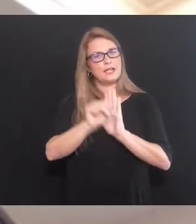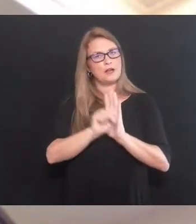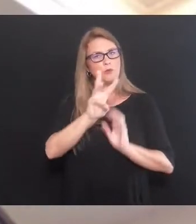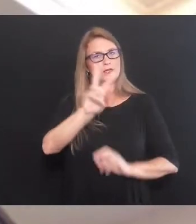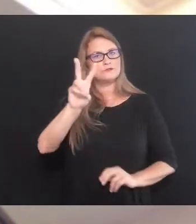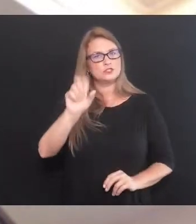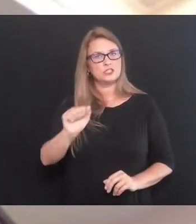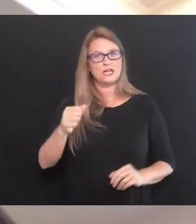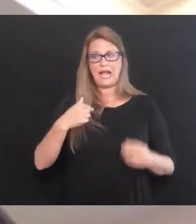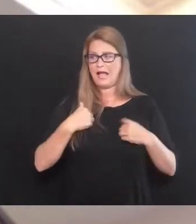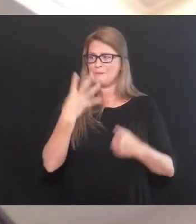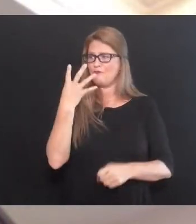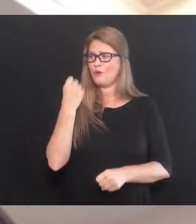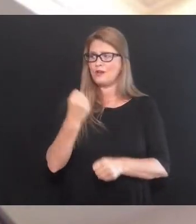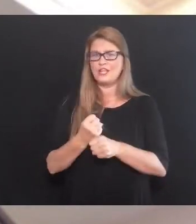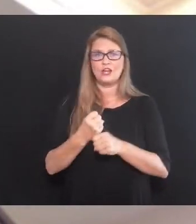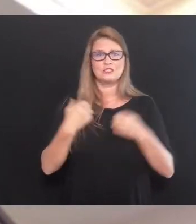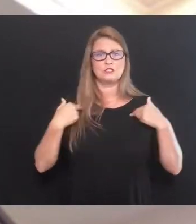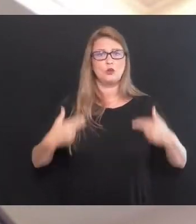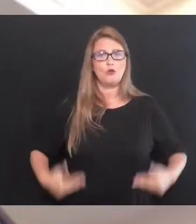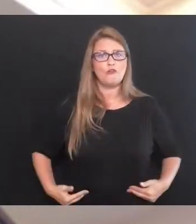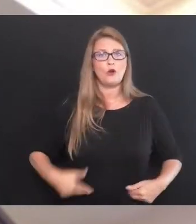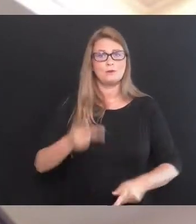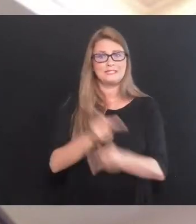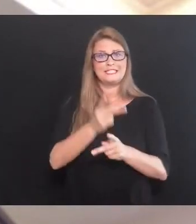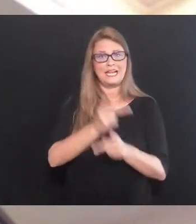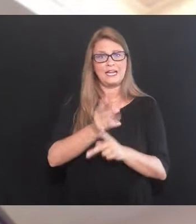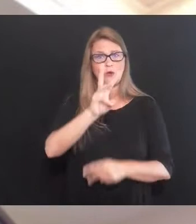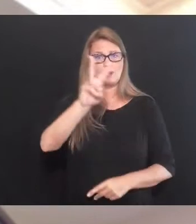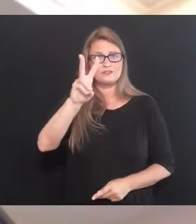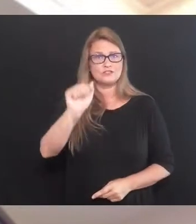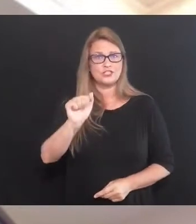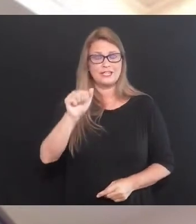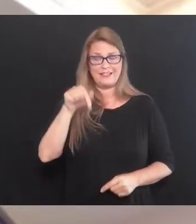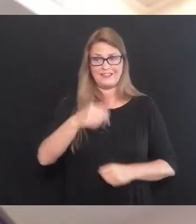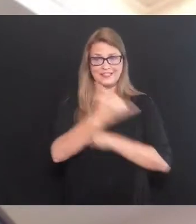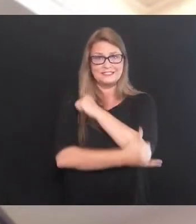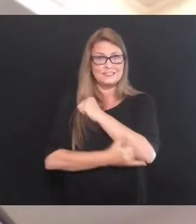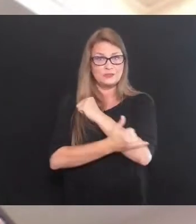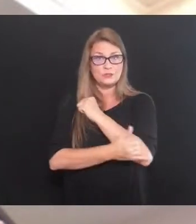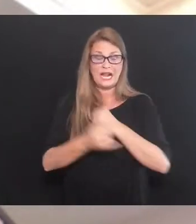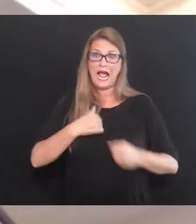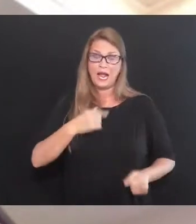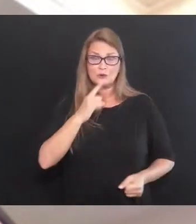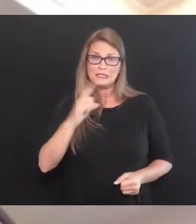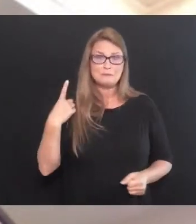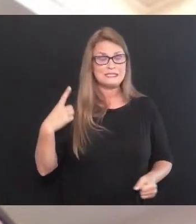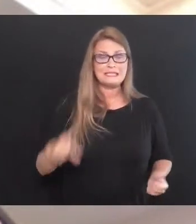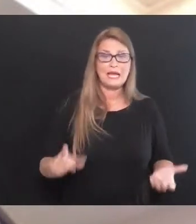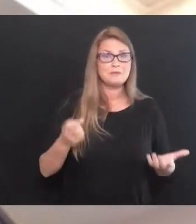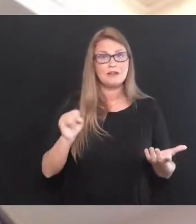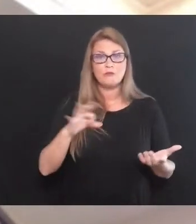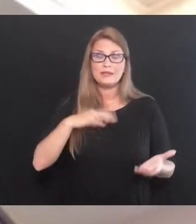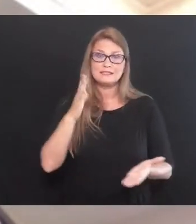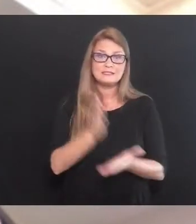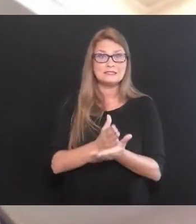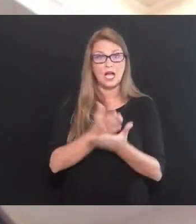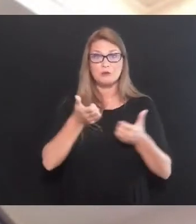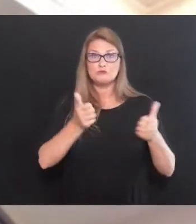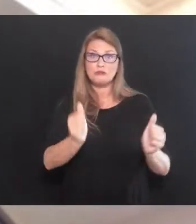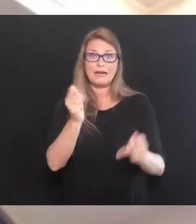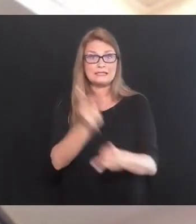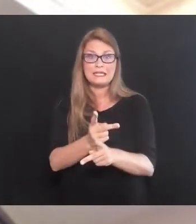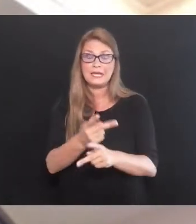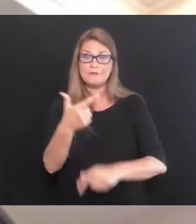years in uniform to take care of the people of the state of West Virginia in this country, and I'll be damned if we're going to stop trying to get people